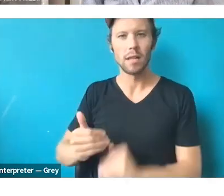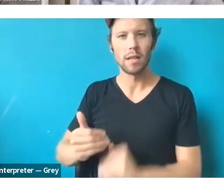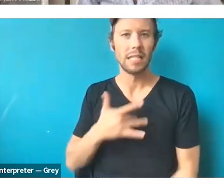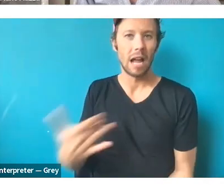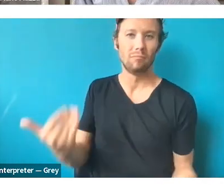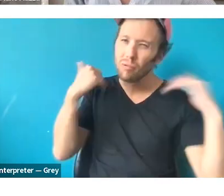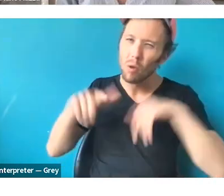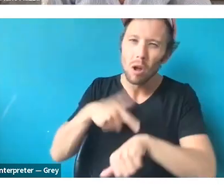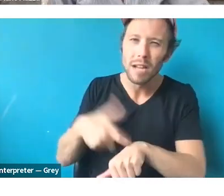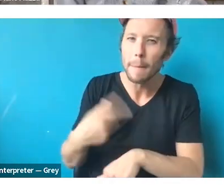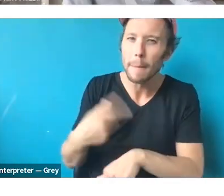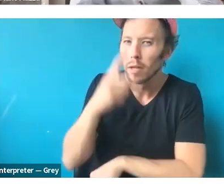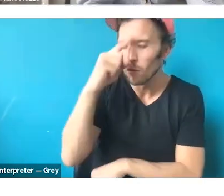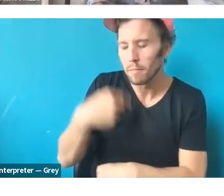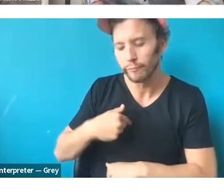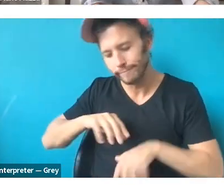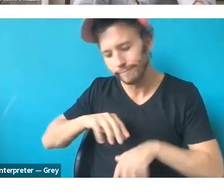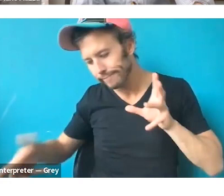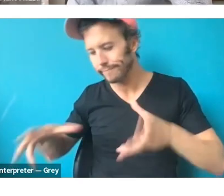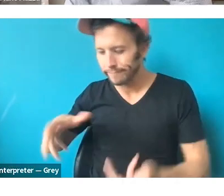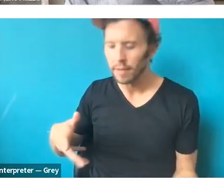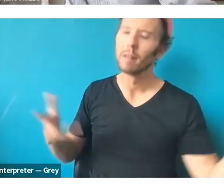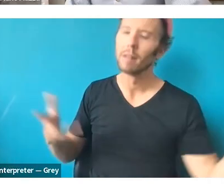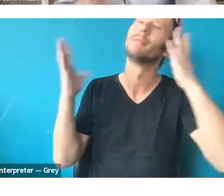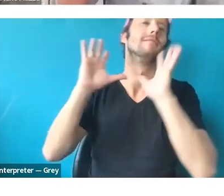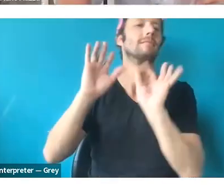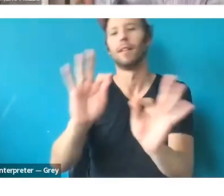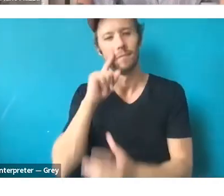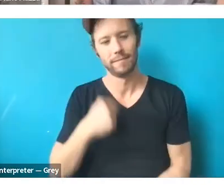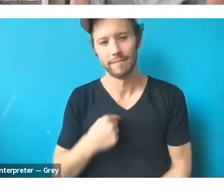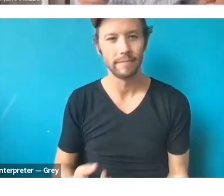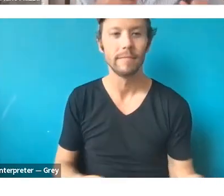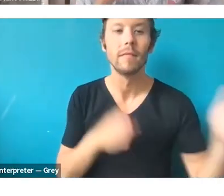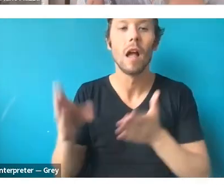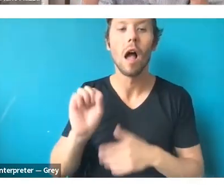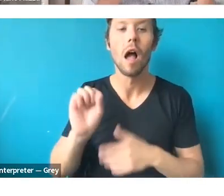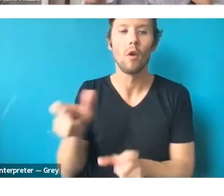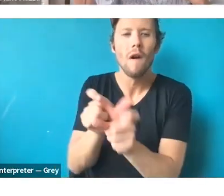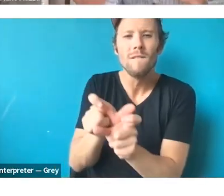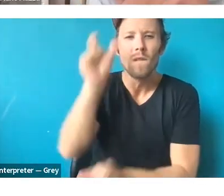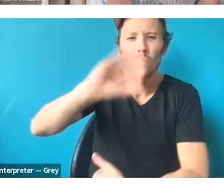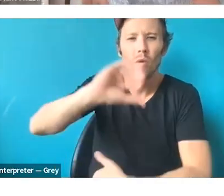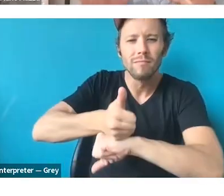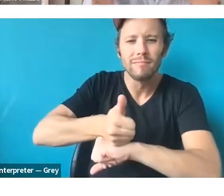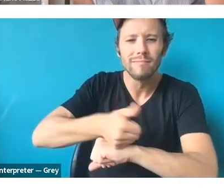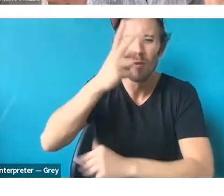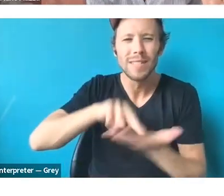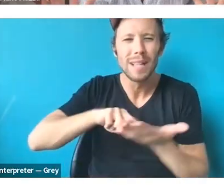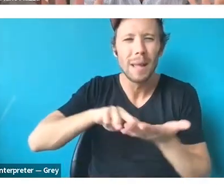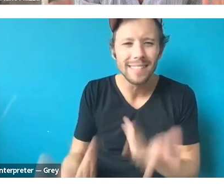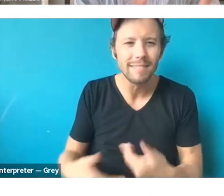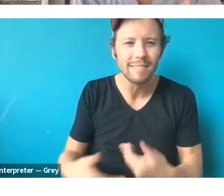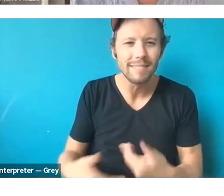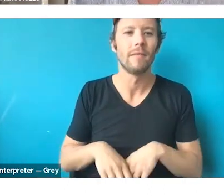heaven. So another vertical integration sometimes gets a little bit of flack, but it's important to think about. It is